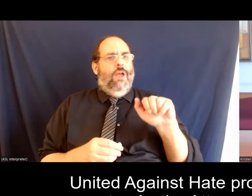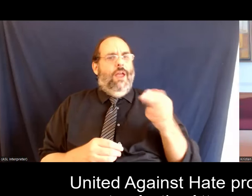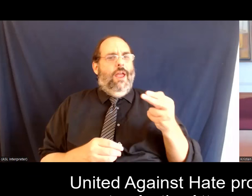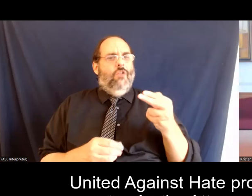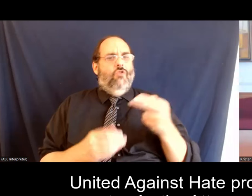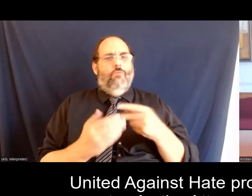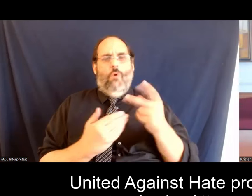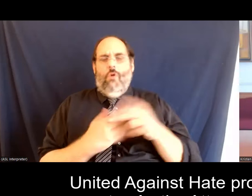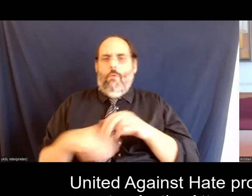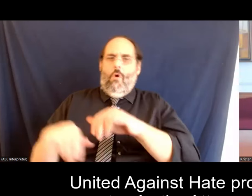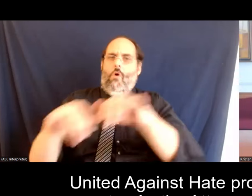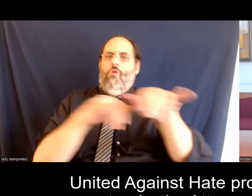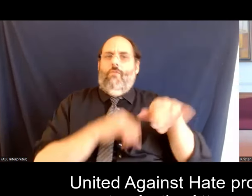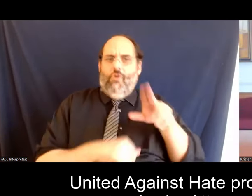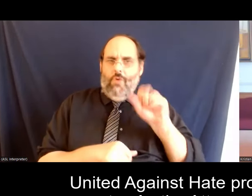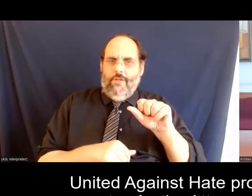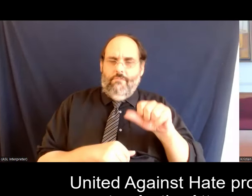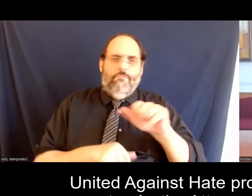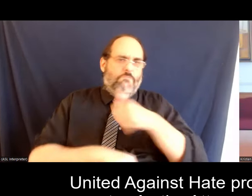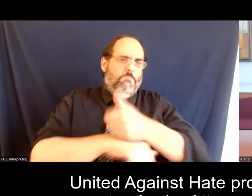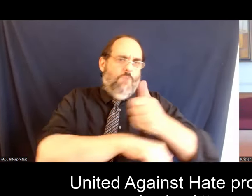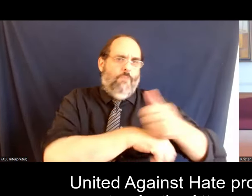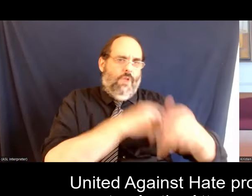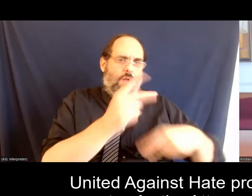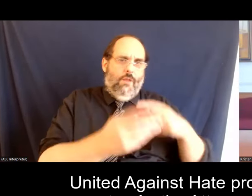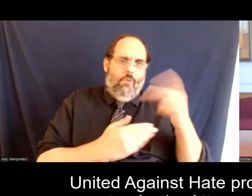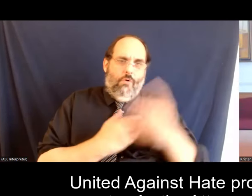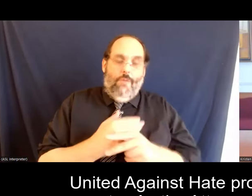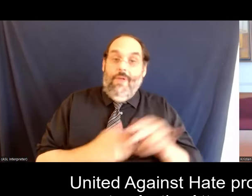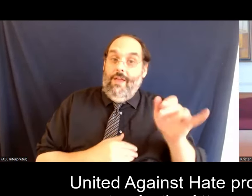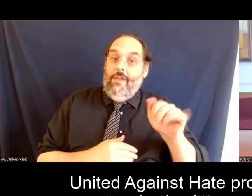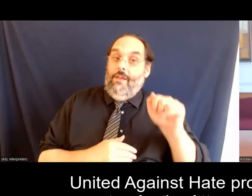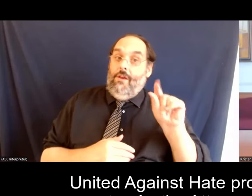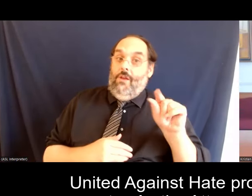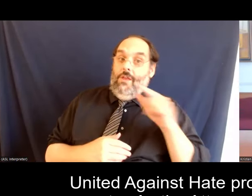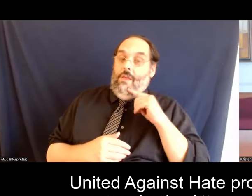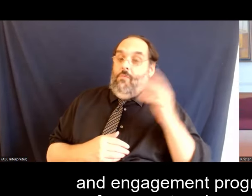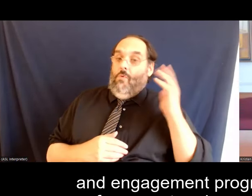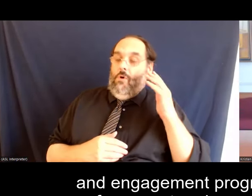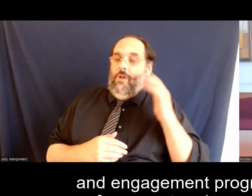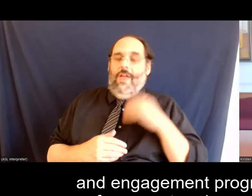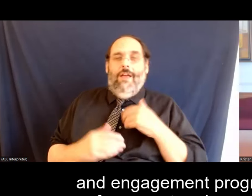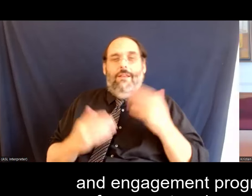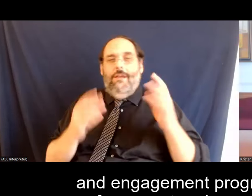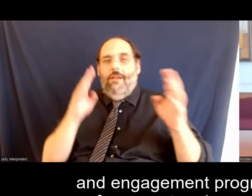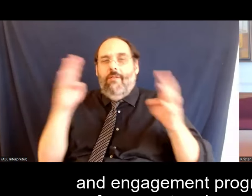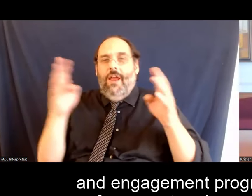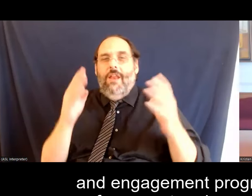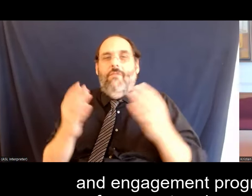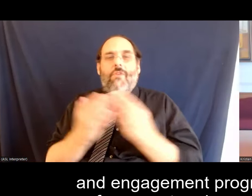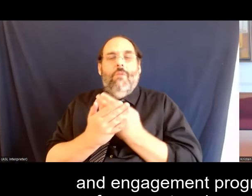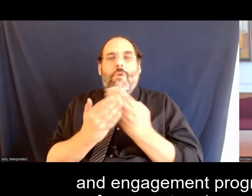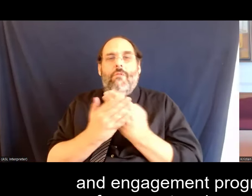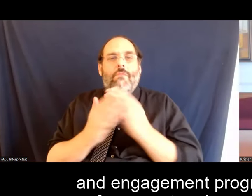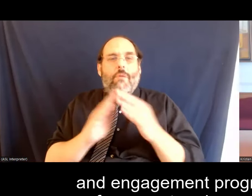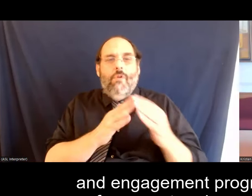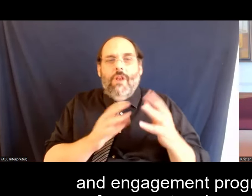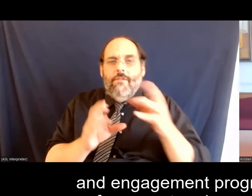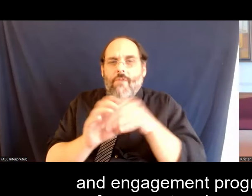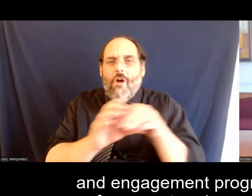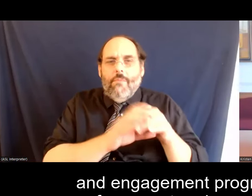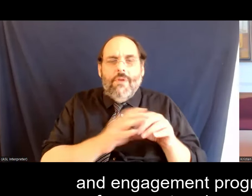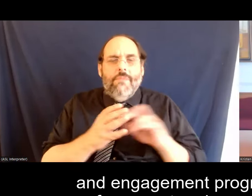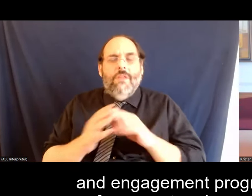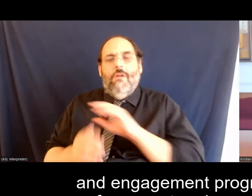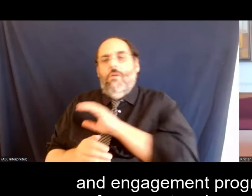the country. As the Attorney General noted, this innovative community outreach and engagement program brings law enforcement